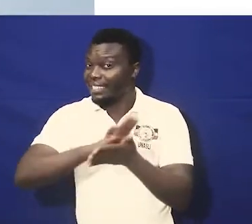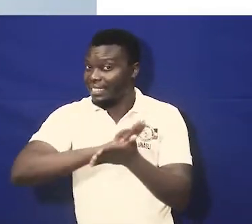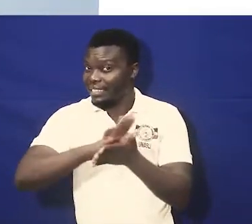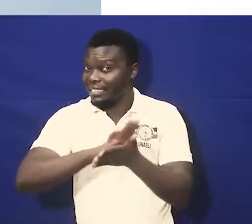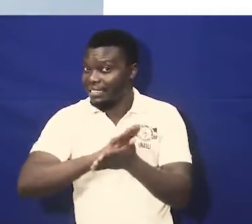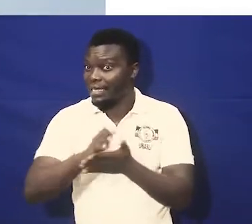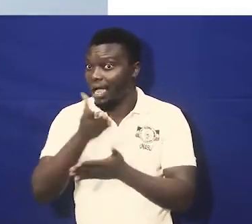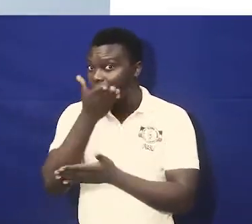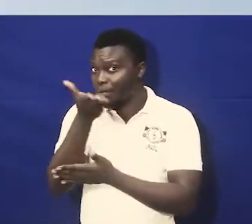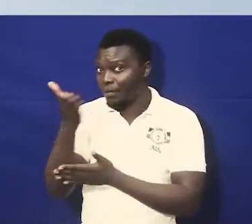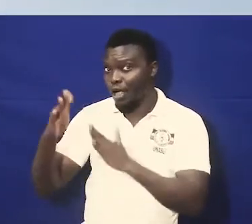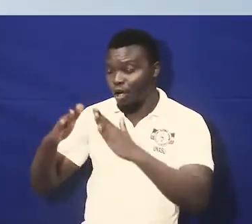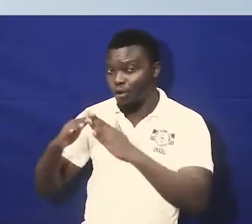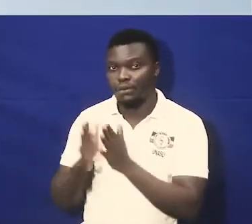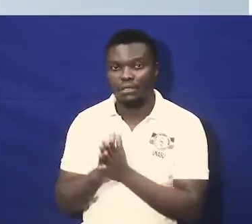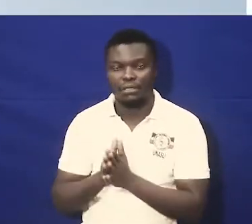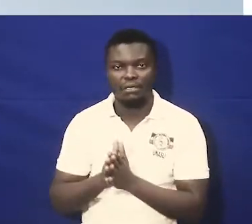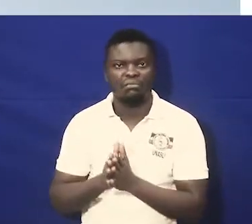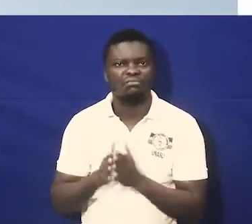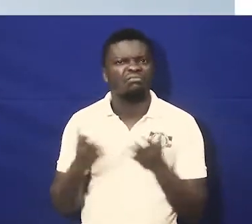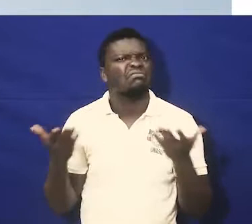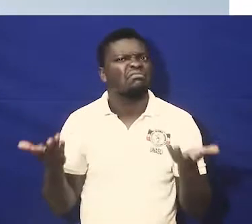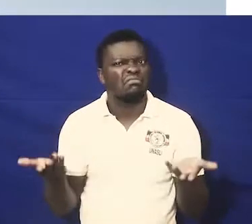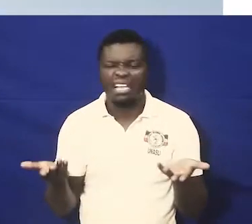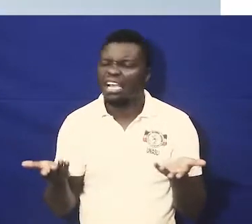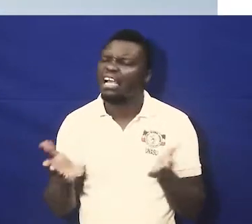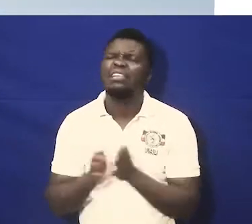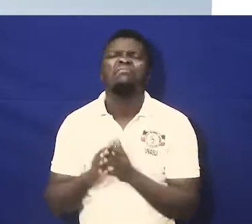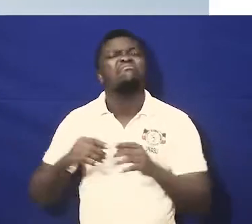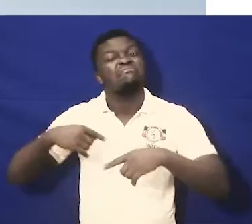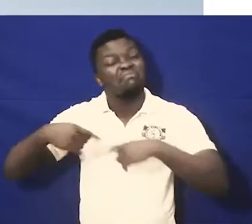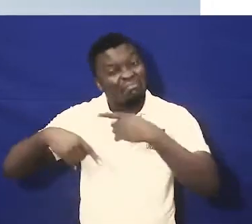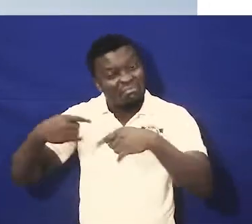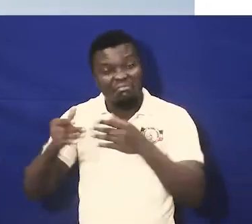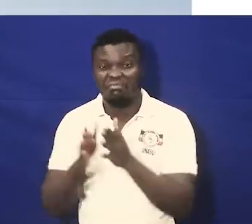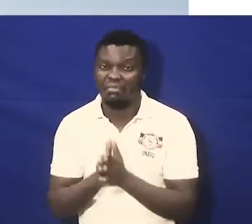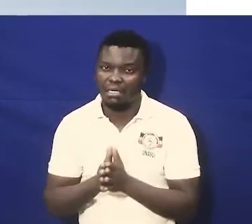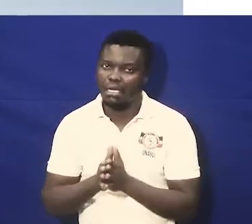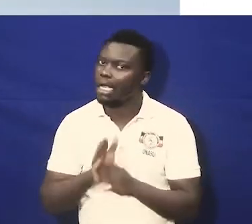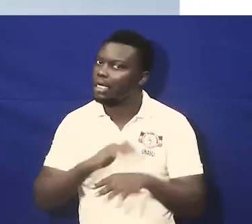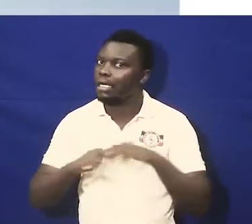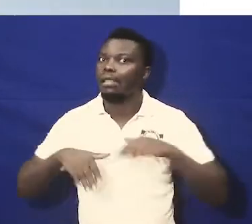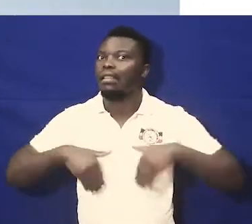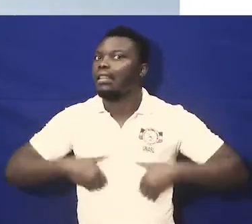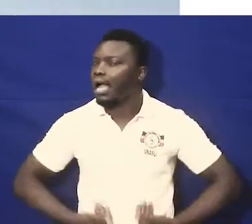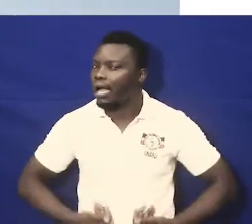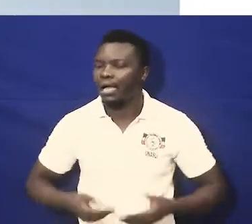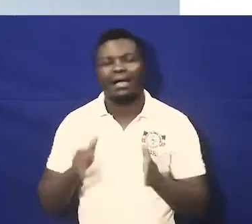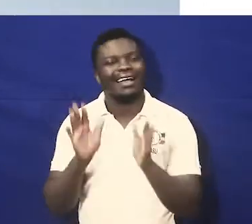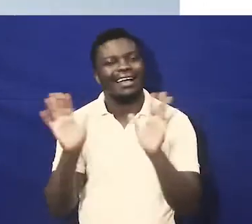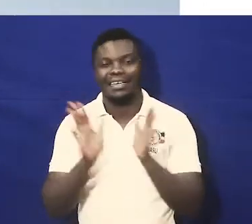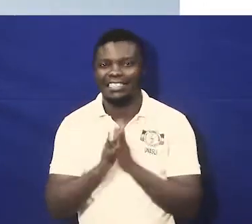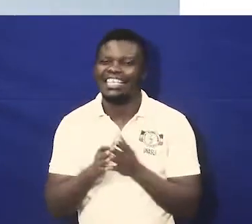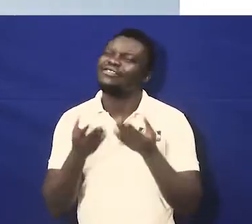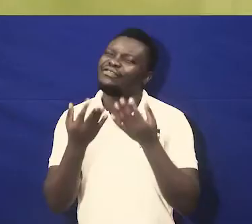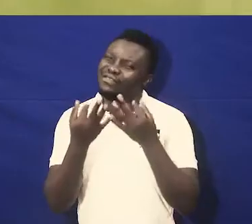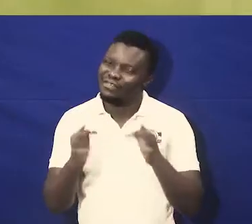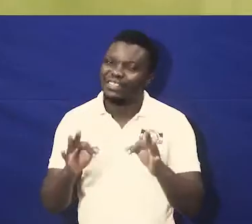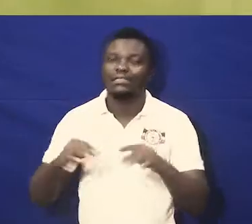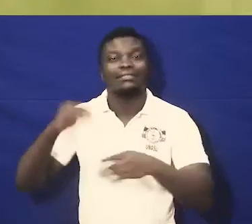while at home. It doesn't matter the number of times you have washed. Please feel free to wash